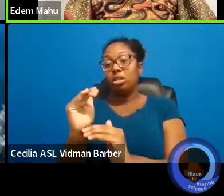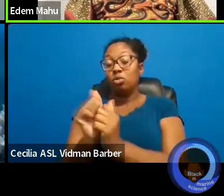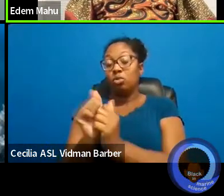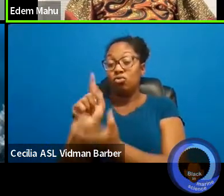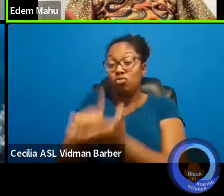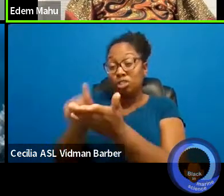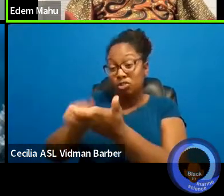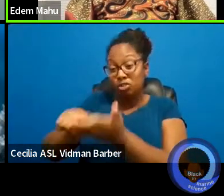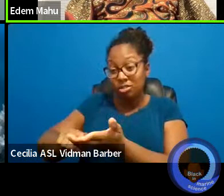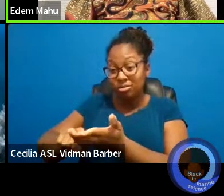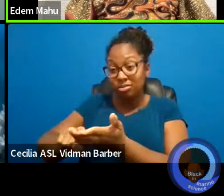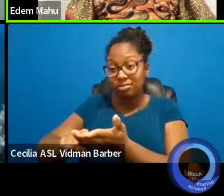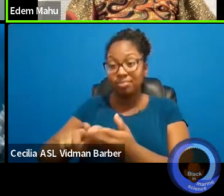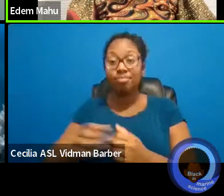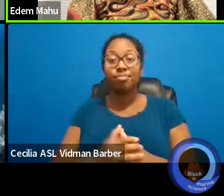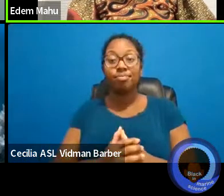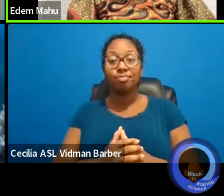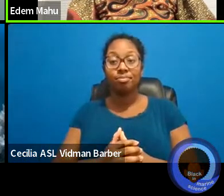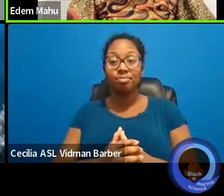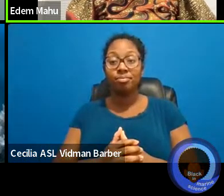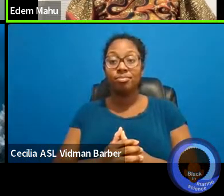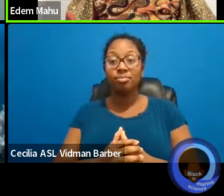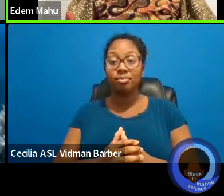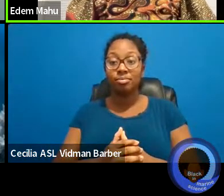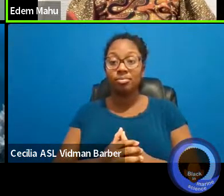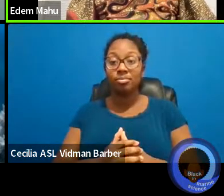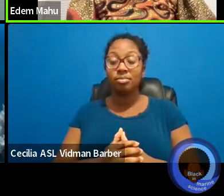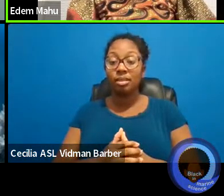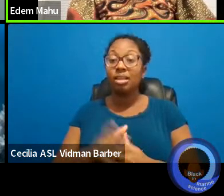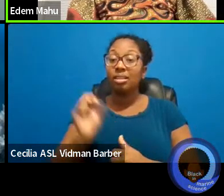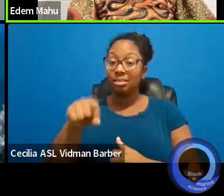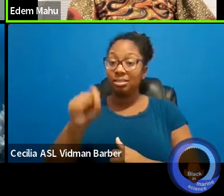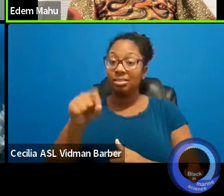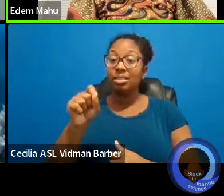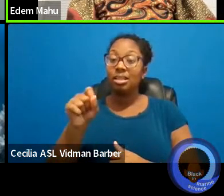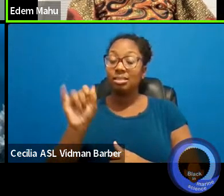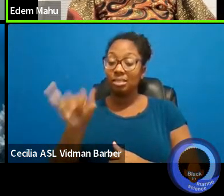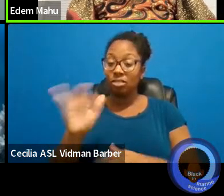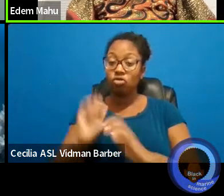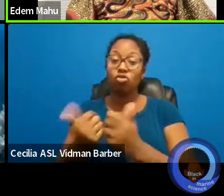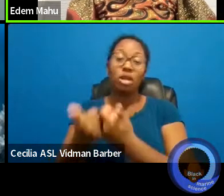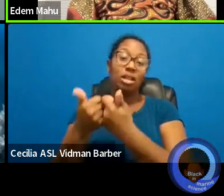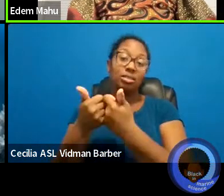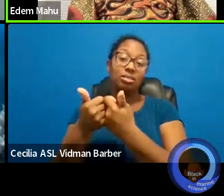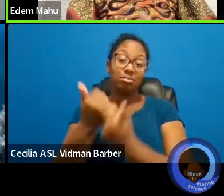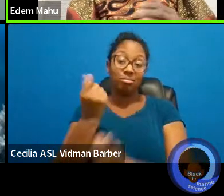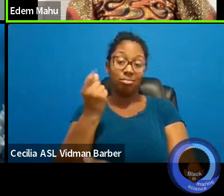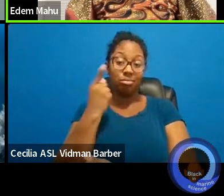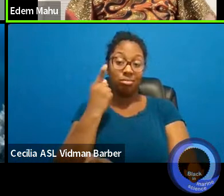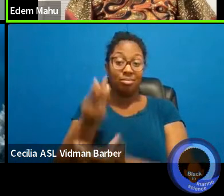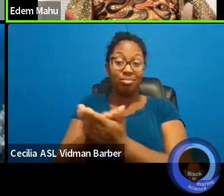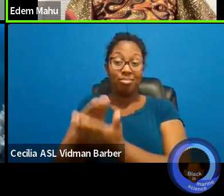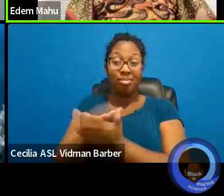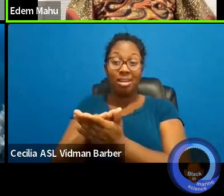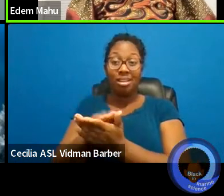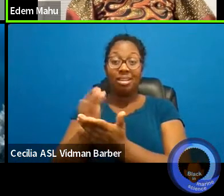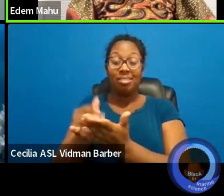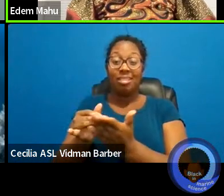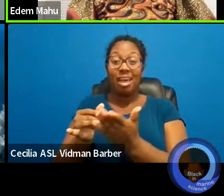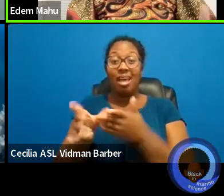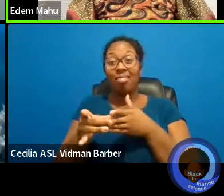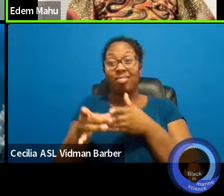for us researchers, that has been our major challenge because money is what drives